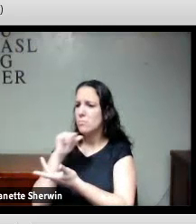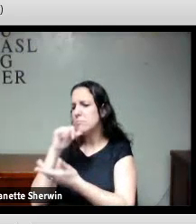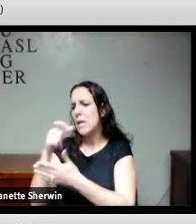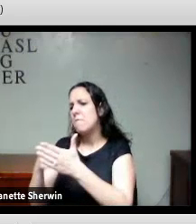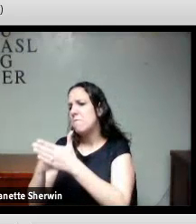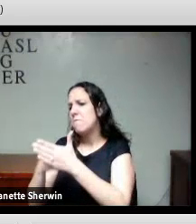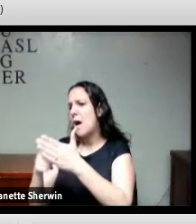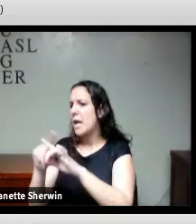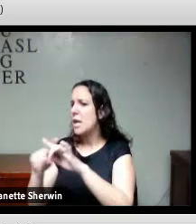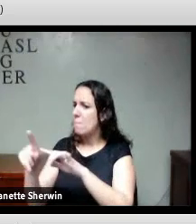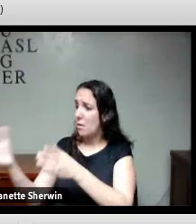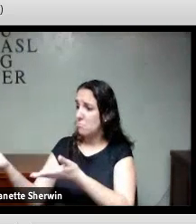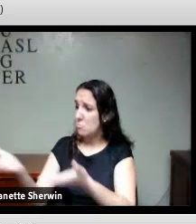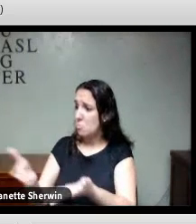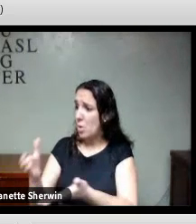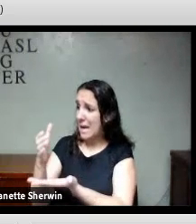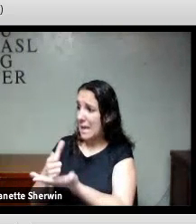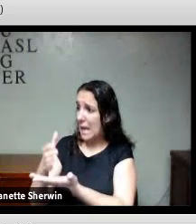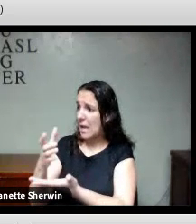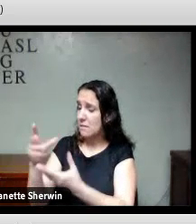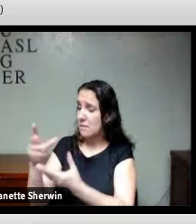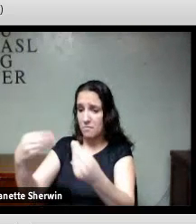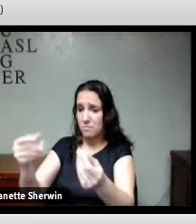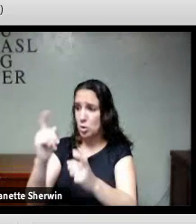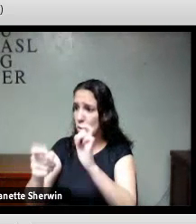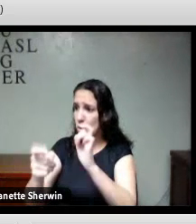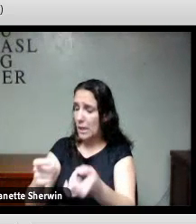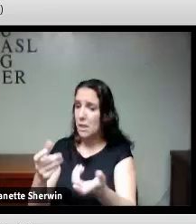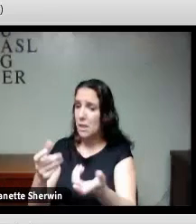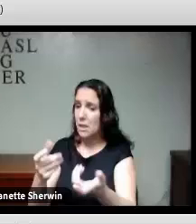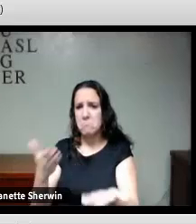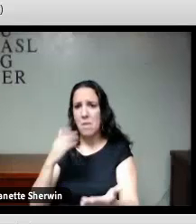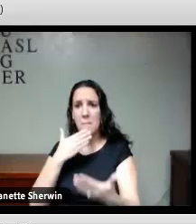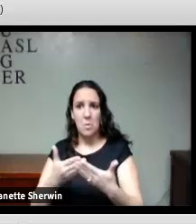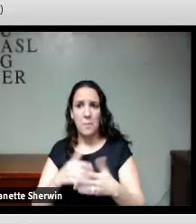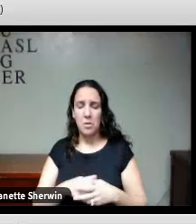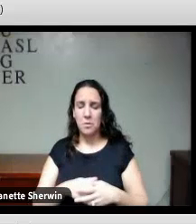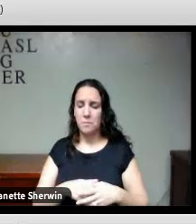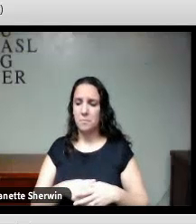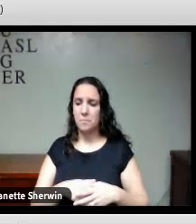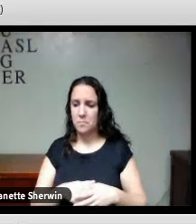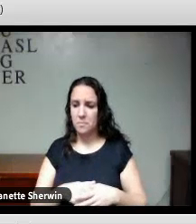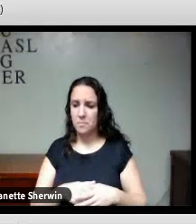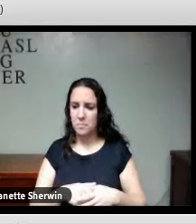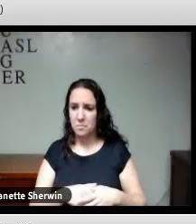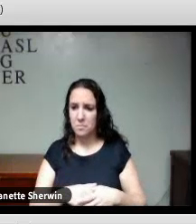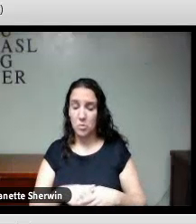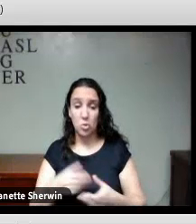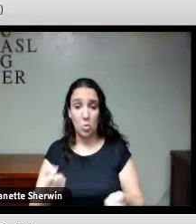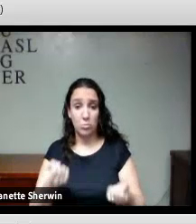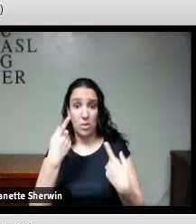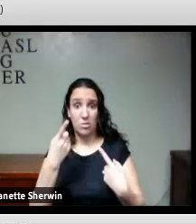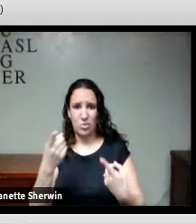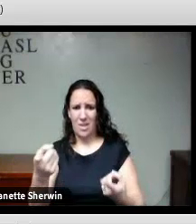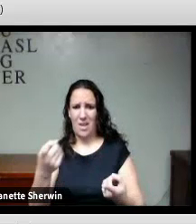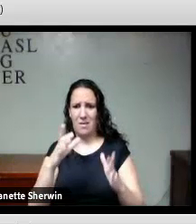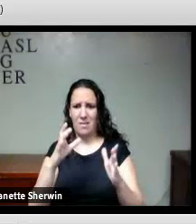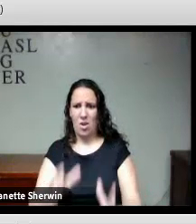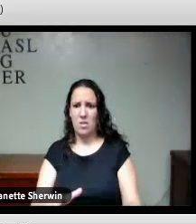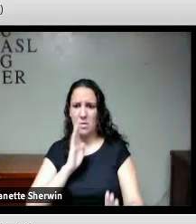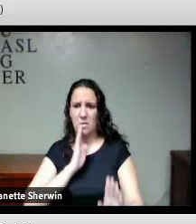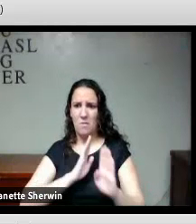return a late book. So the policies are all over the map. So you can understand a patron's frustration when they come into a library, which in